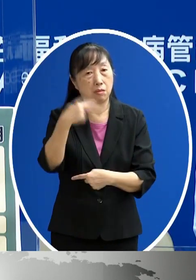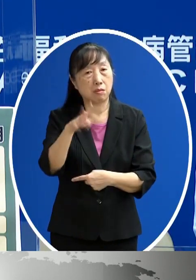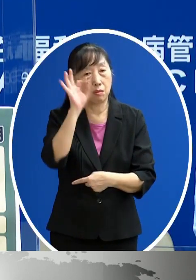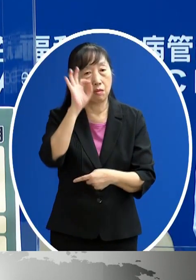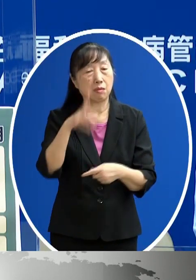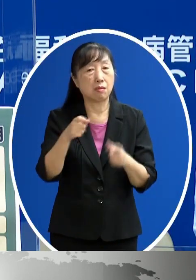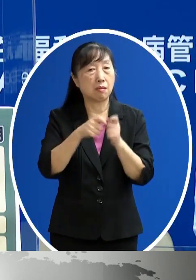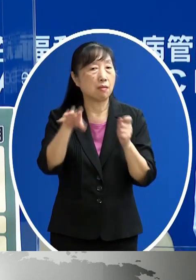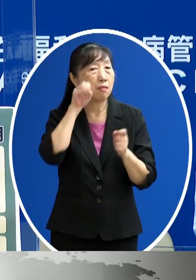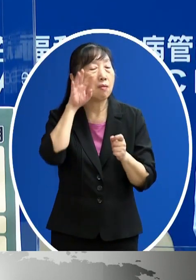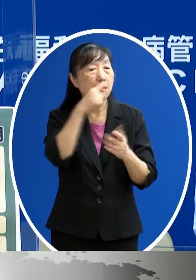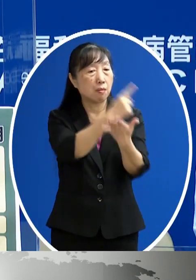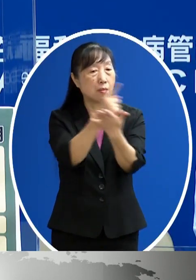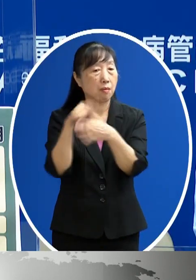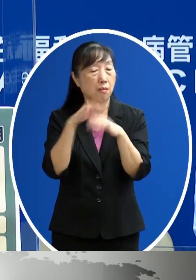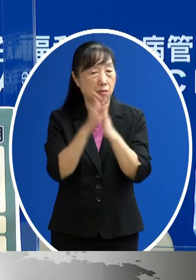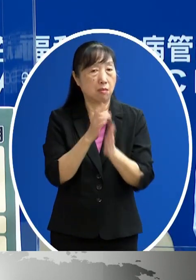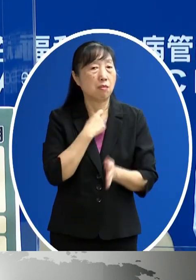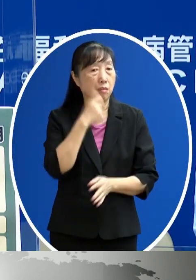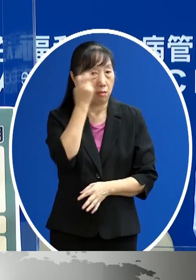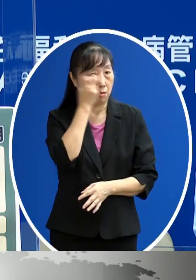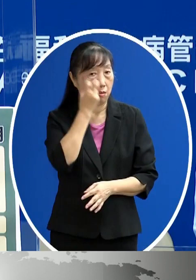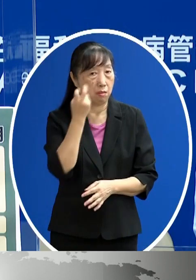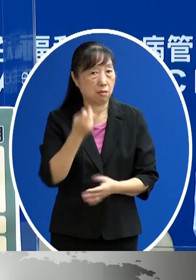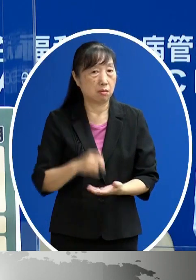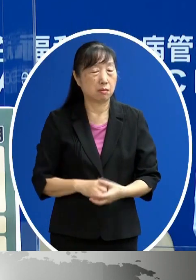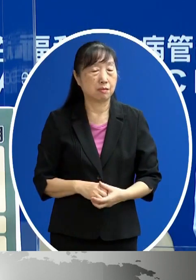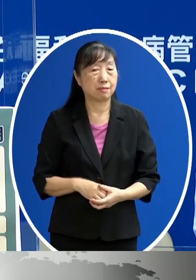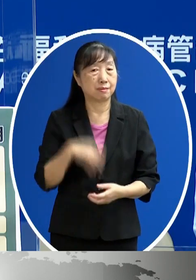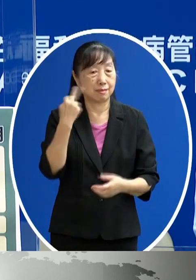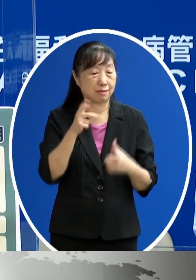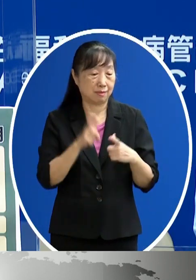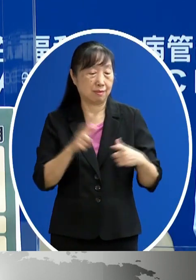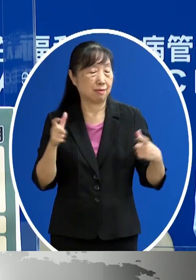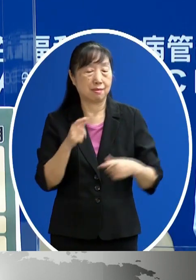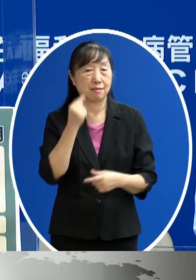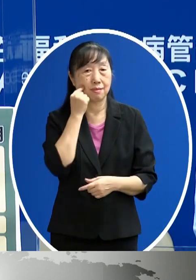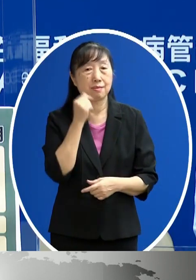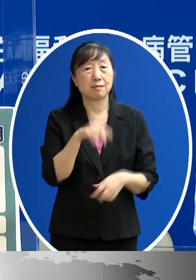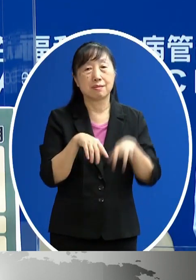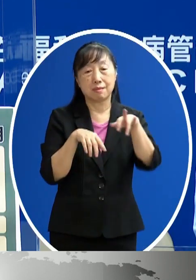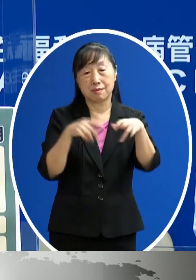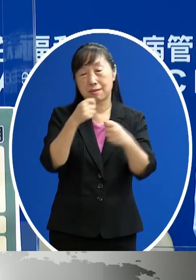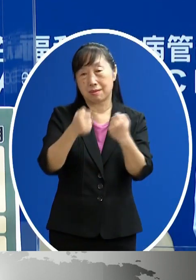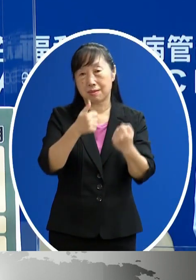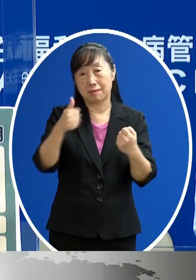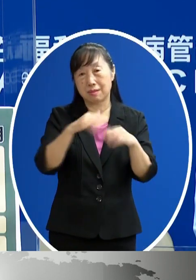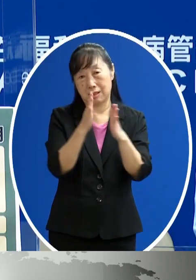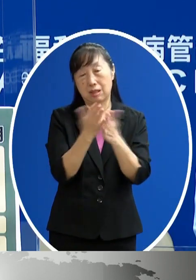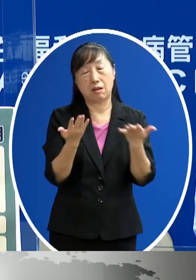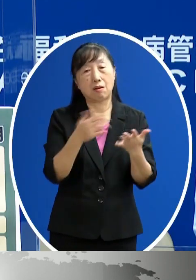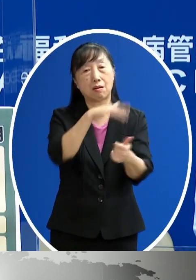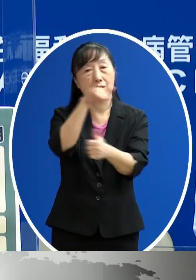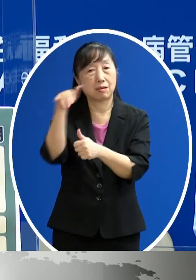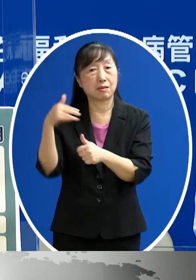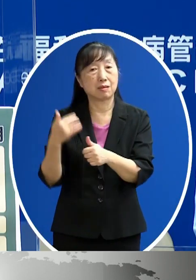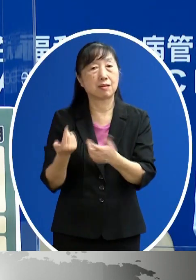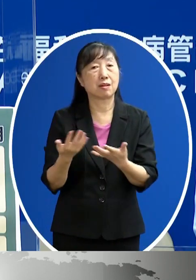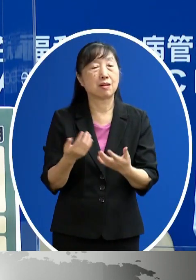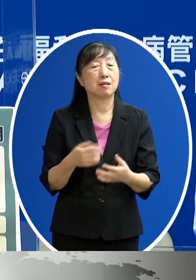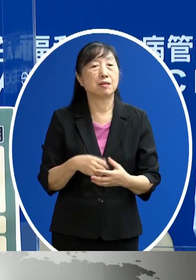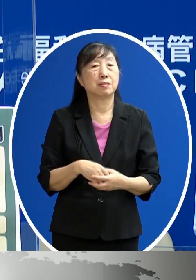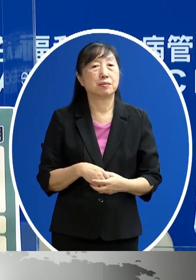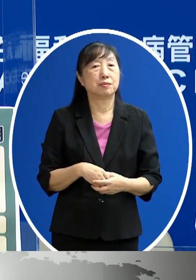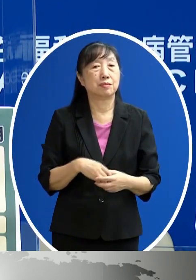people came up in a contact tracing for crew on the Chicago route. At least another 1,200 tests were conducted under our